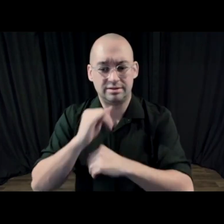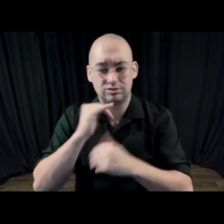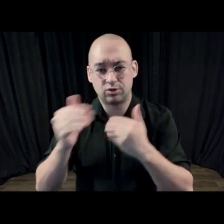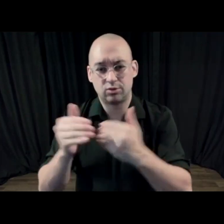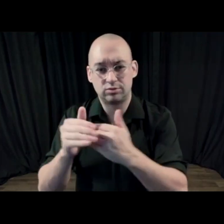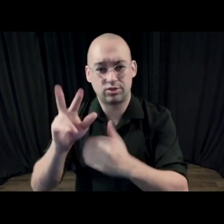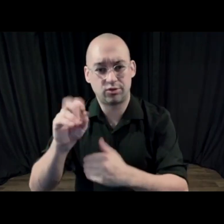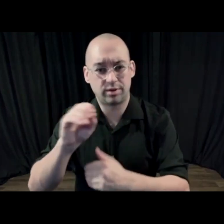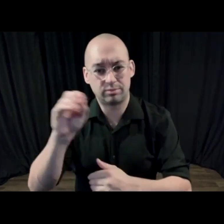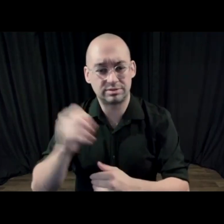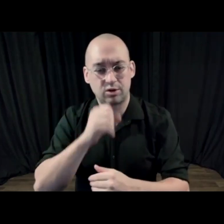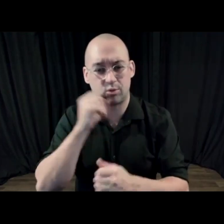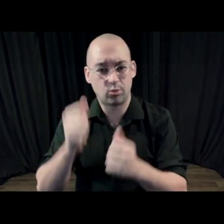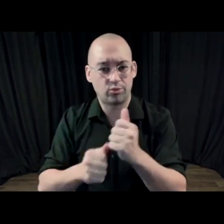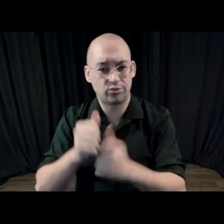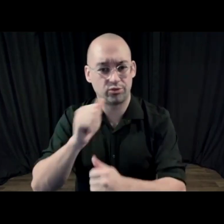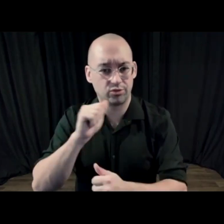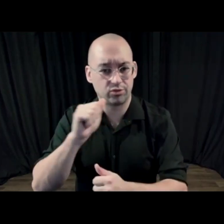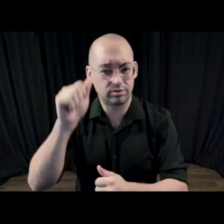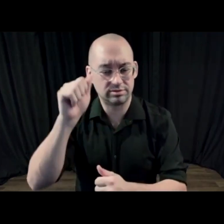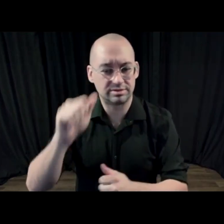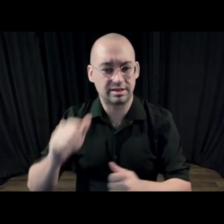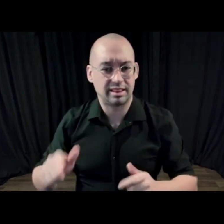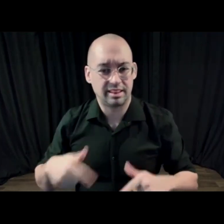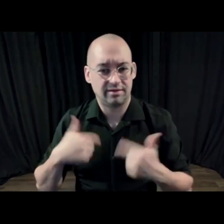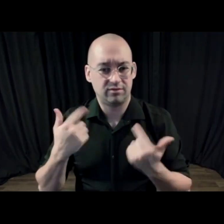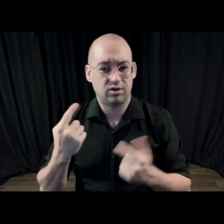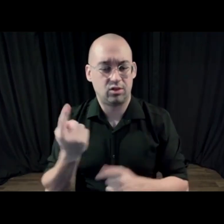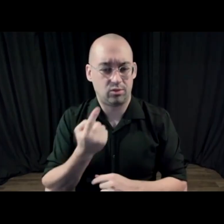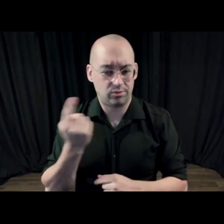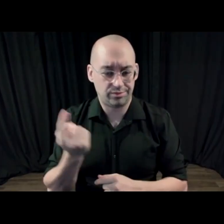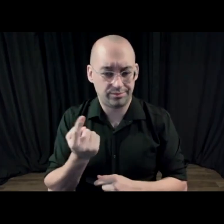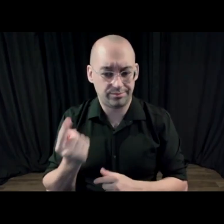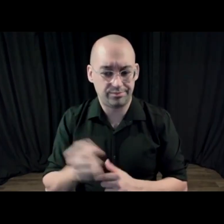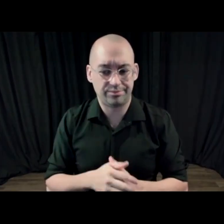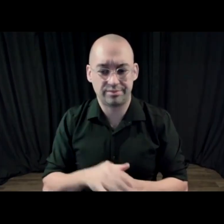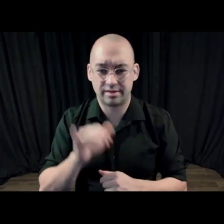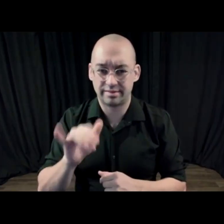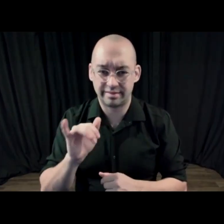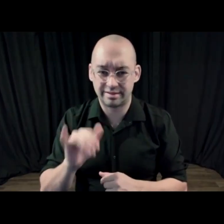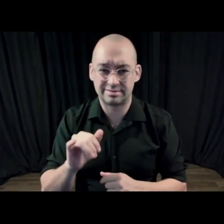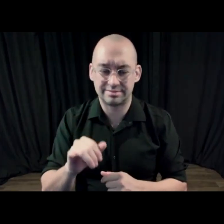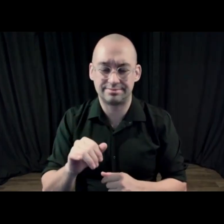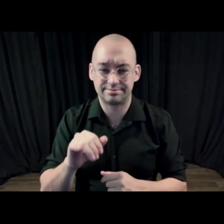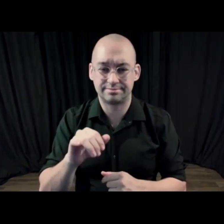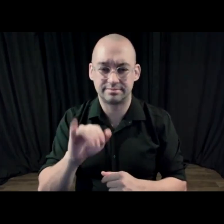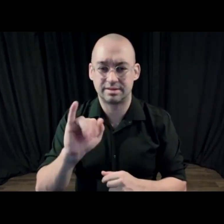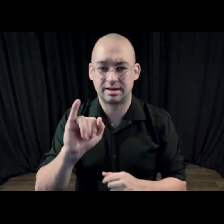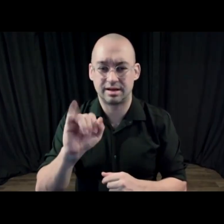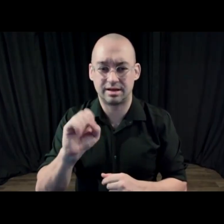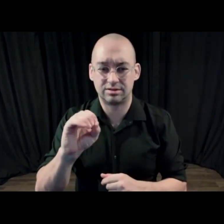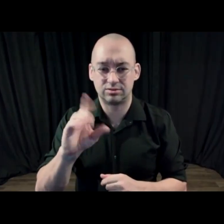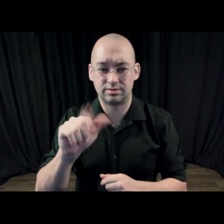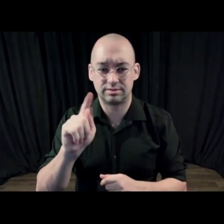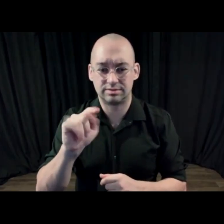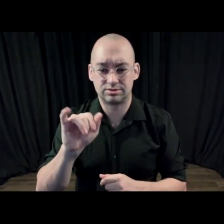of older adults who live alone. And that does make a situation ripe for isolation. Goal 4 of